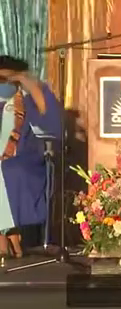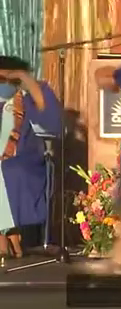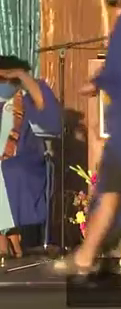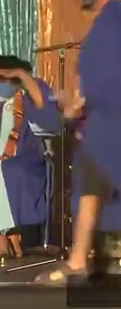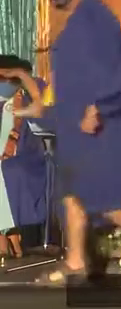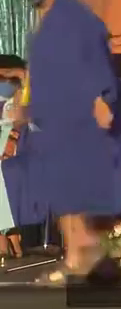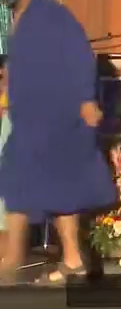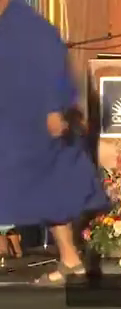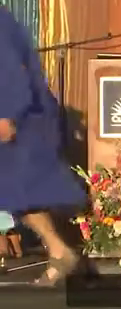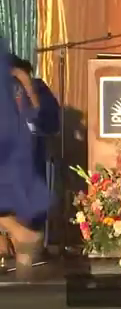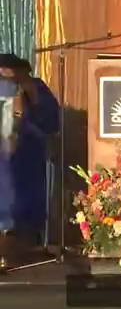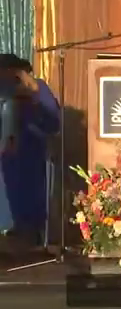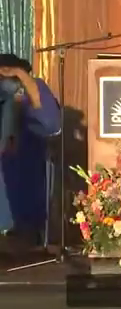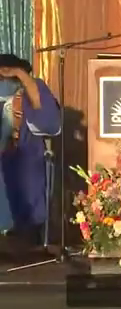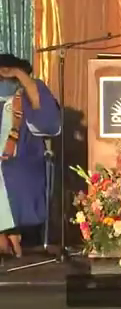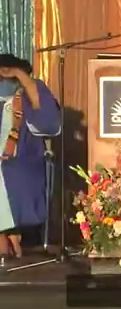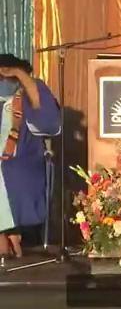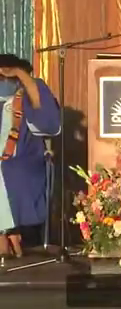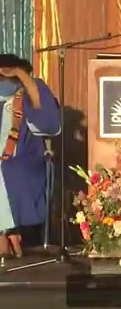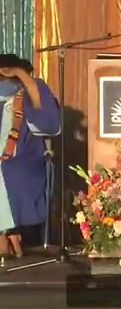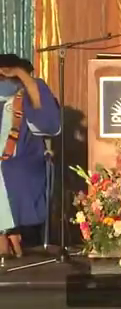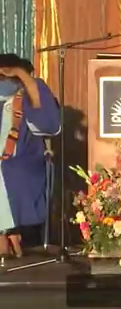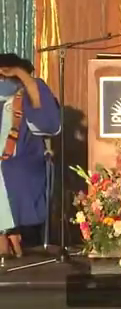Hannah Courtney with honors.